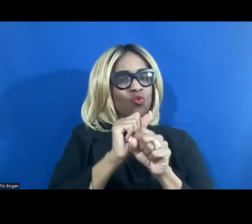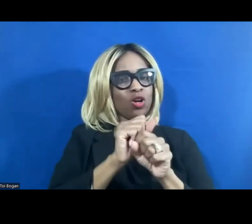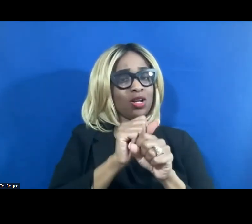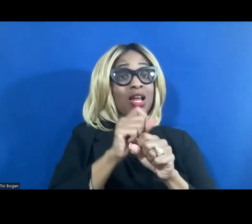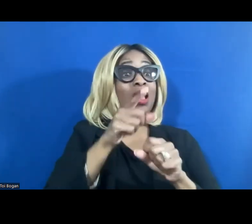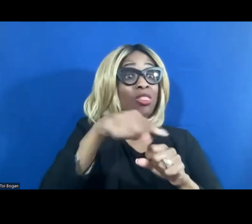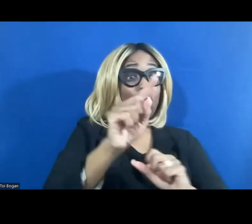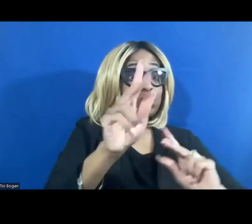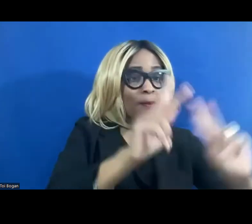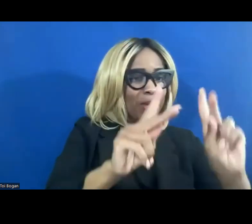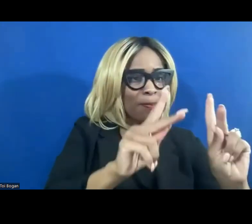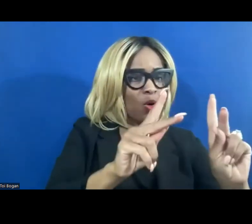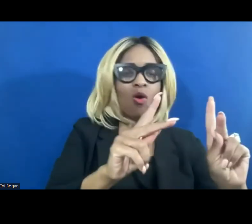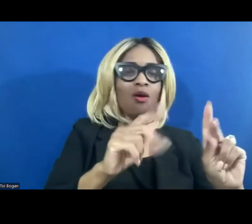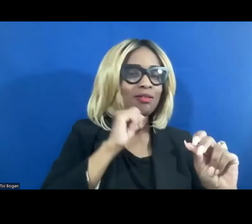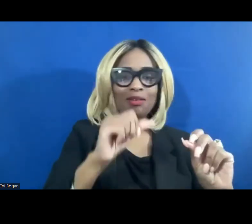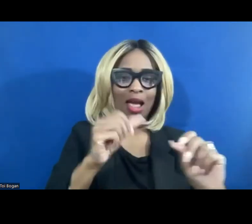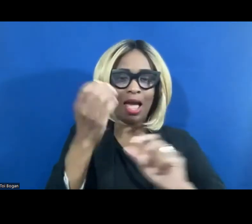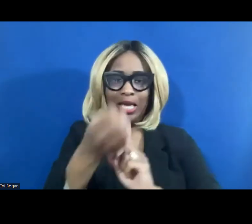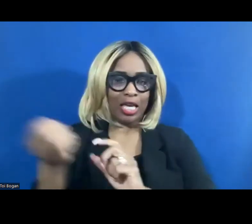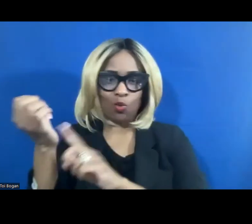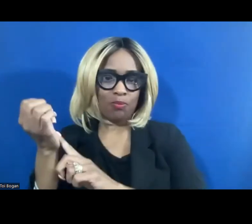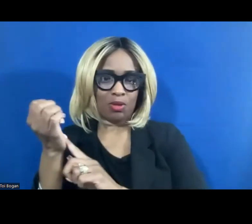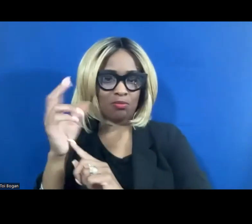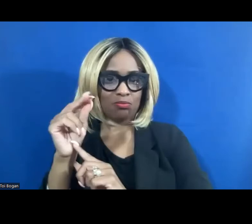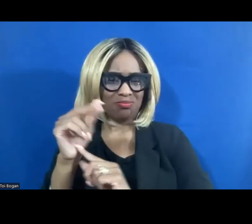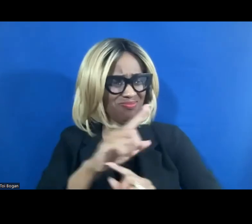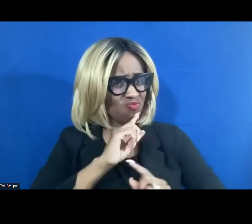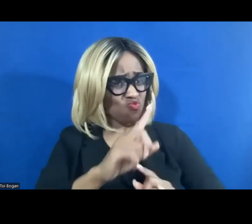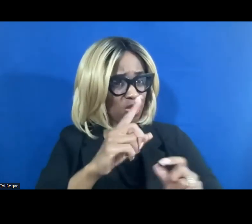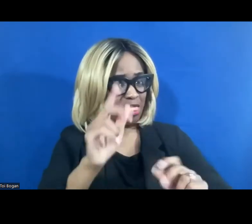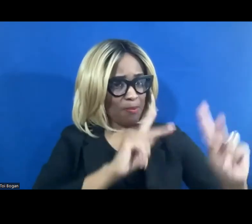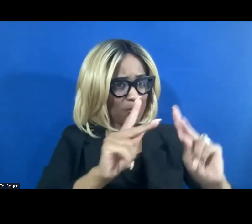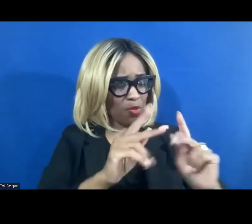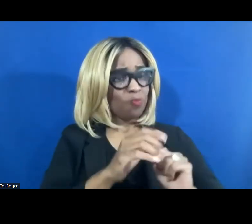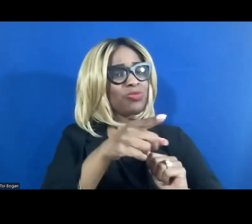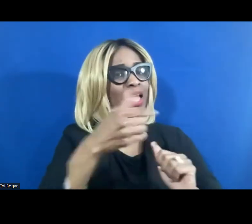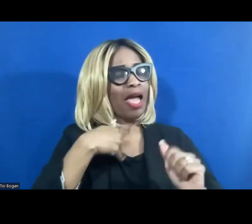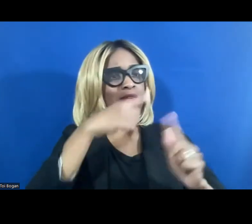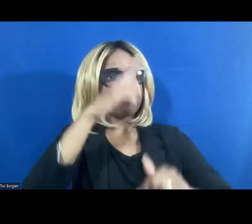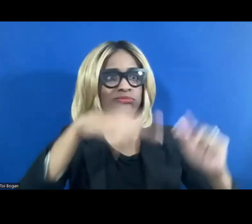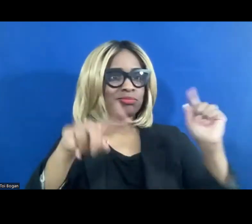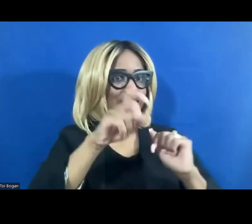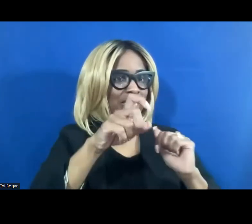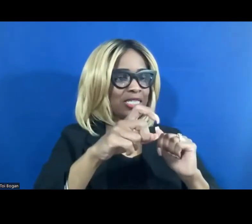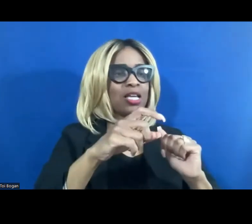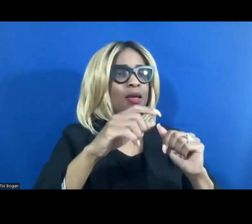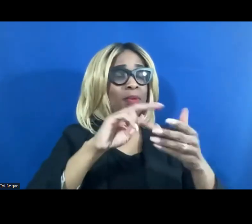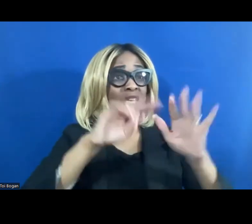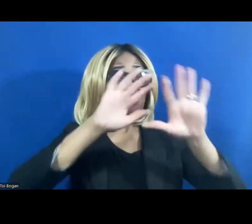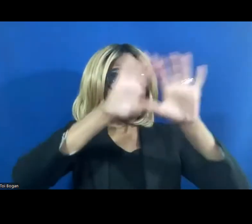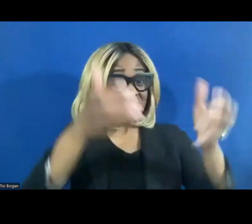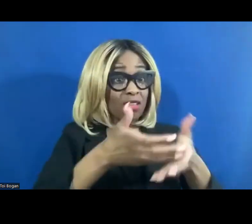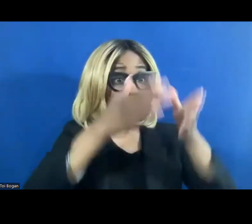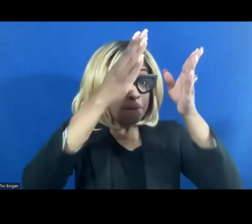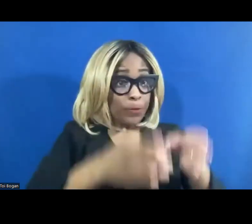equipment, right? They have all sorts of needs. And when we talk about whole person care, we